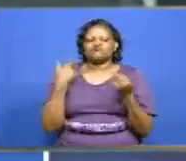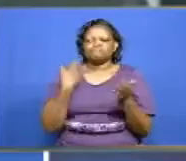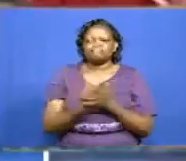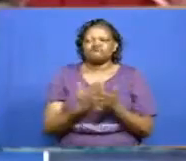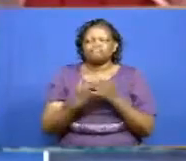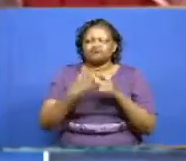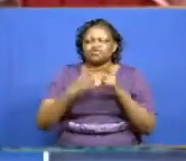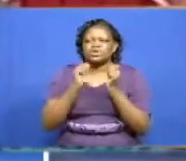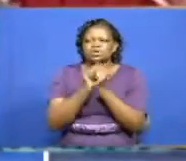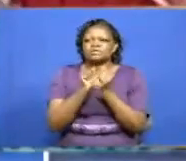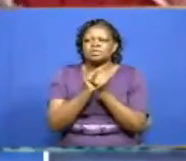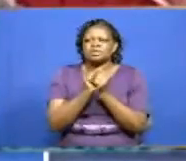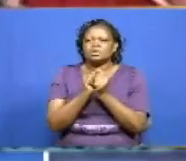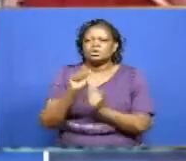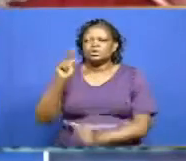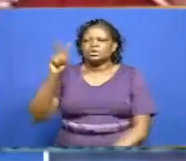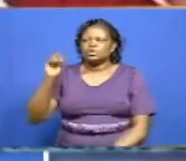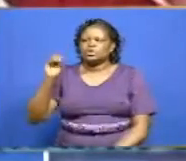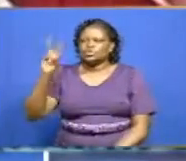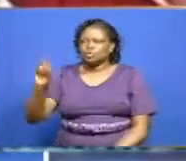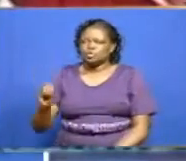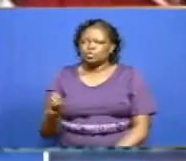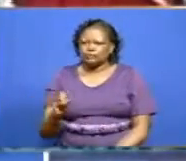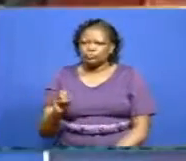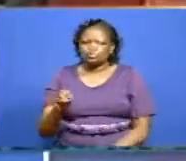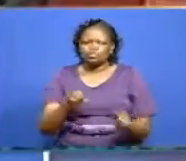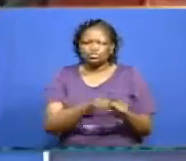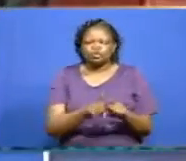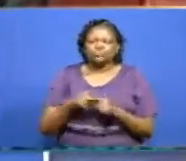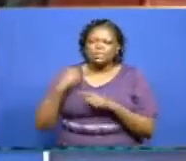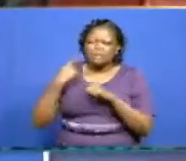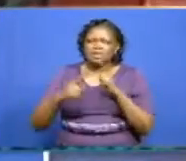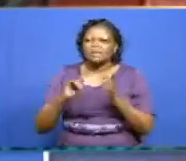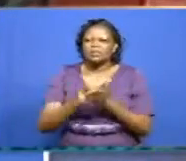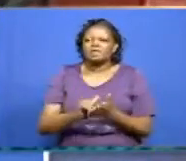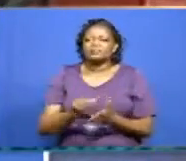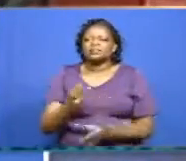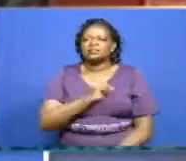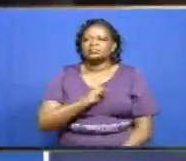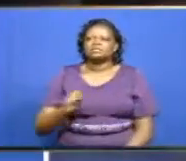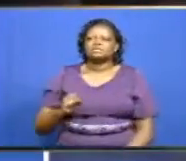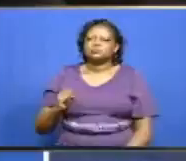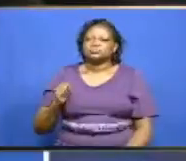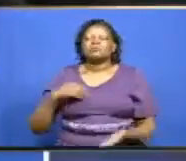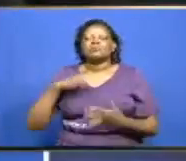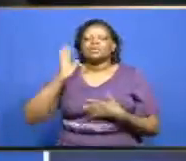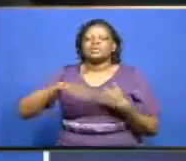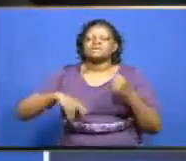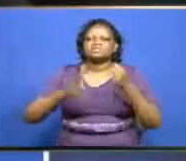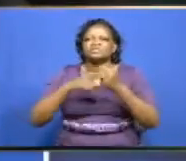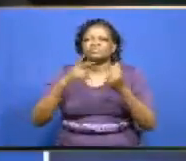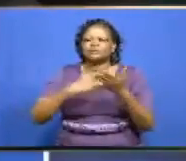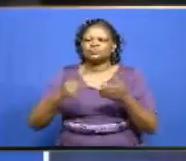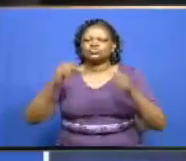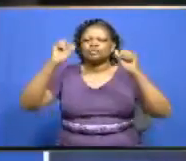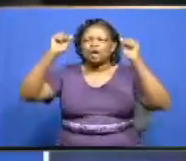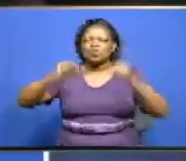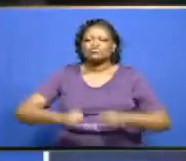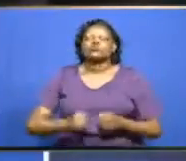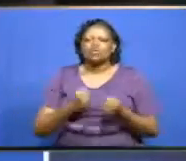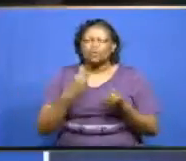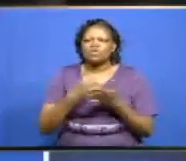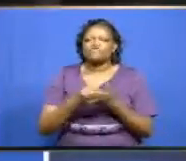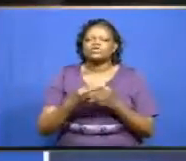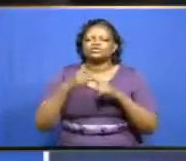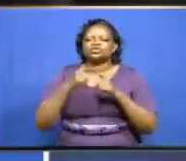later. 2020 was also the year the Senate took more than 7 weeks to agree on revenue sharing formula